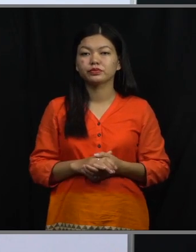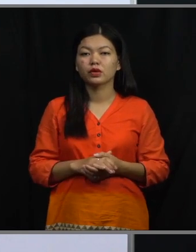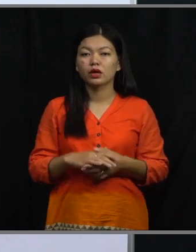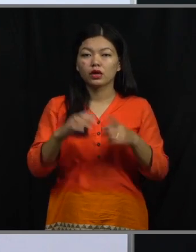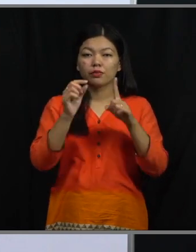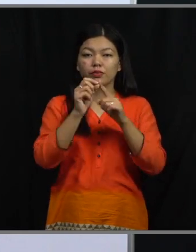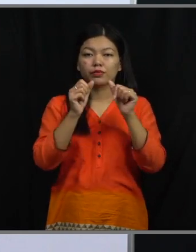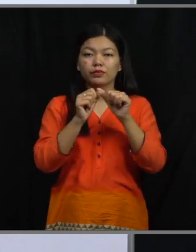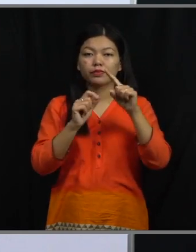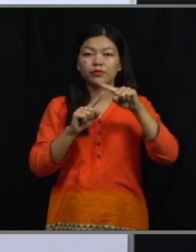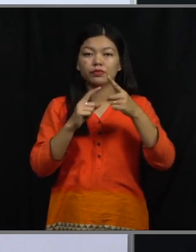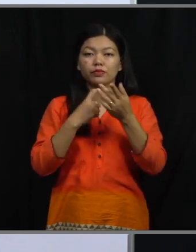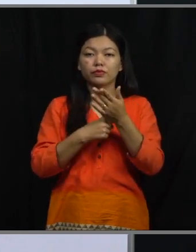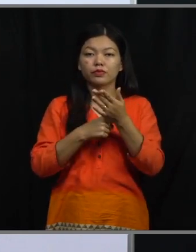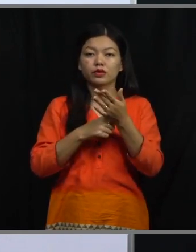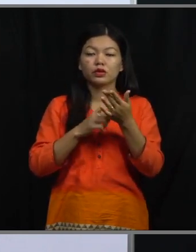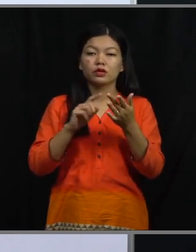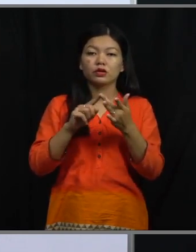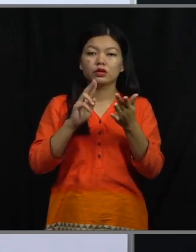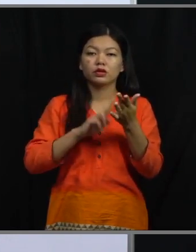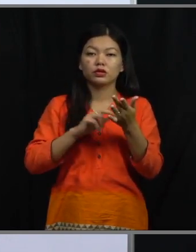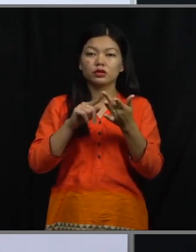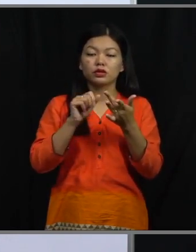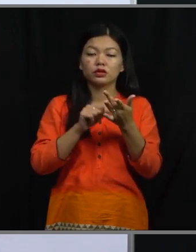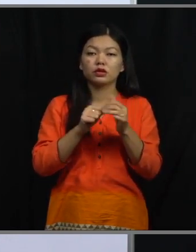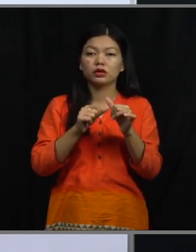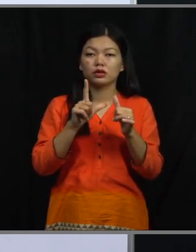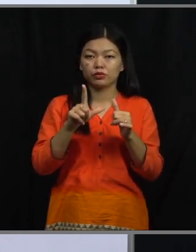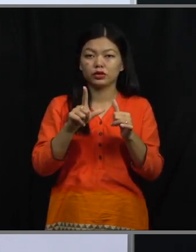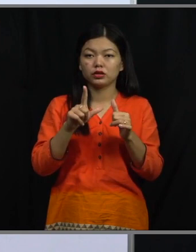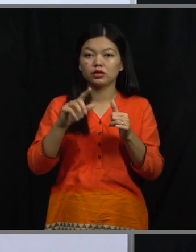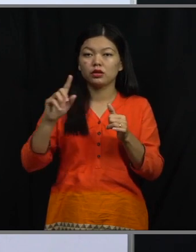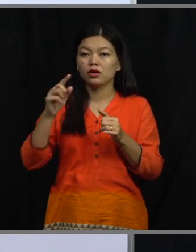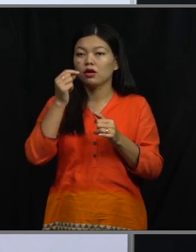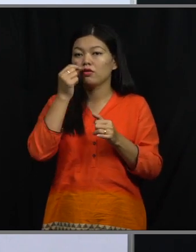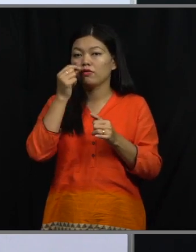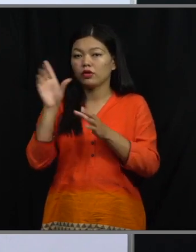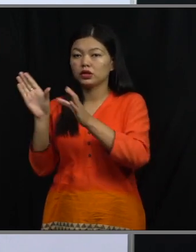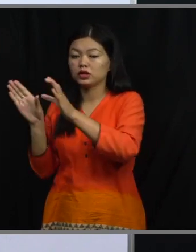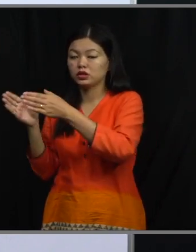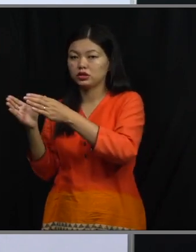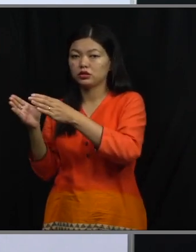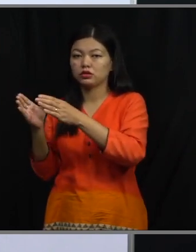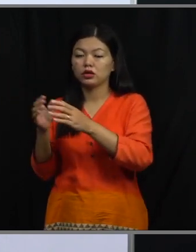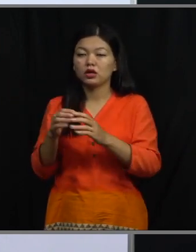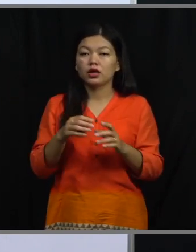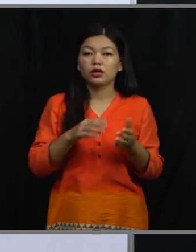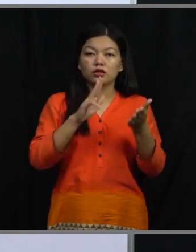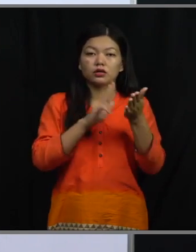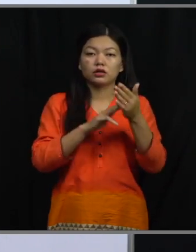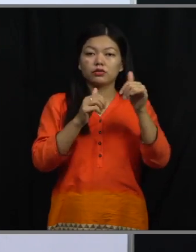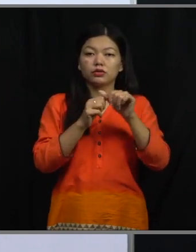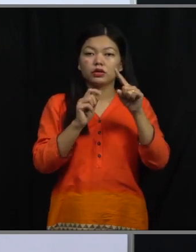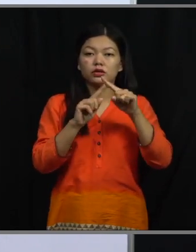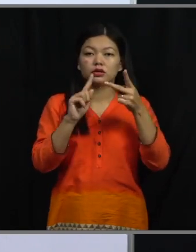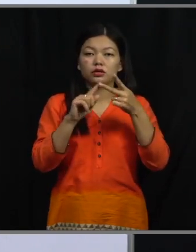father's side, okay. And along with that, we also see double, due, or bilineal system, okay. What is